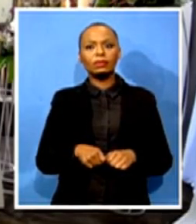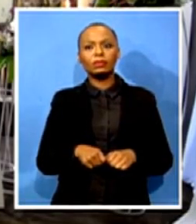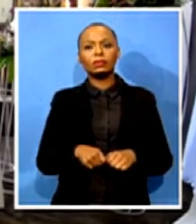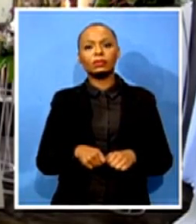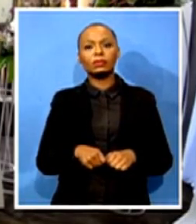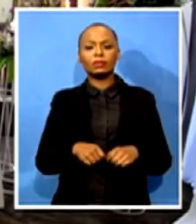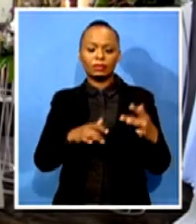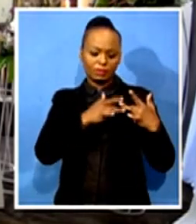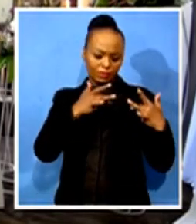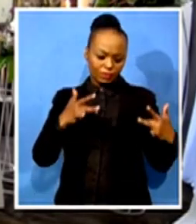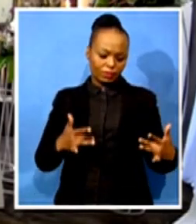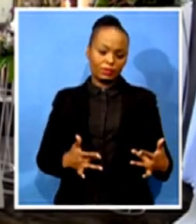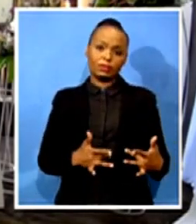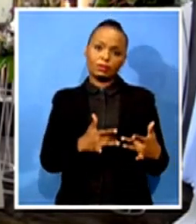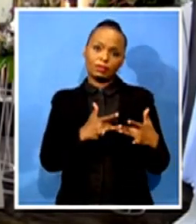Zethu